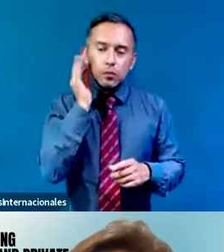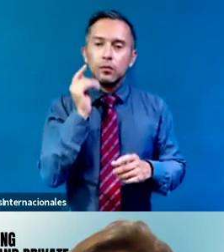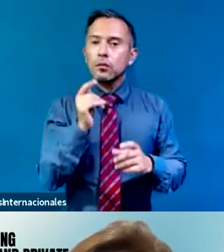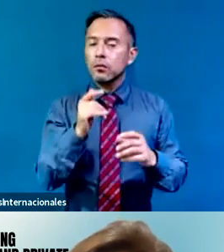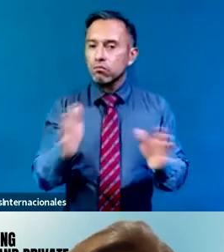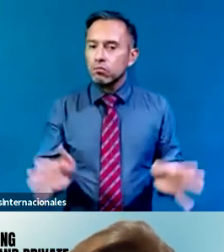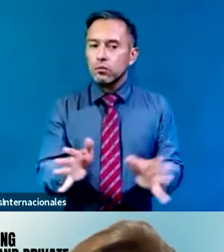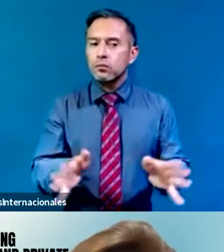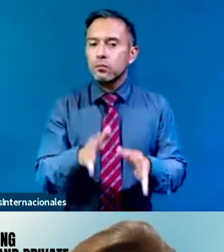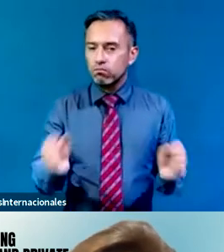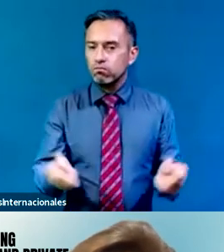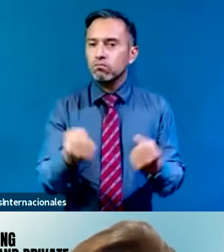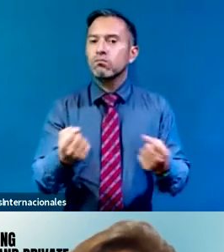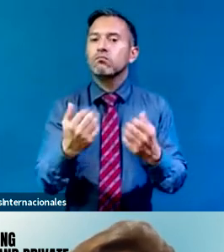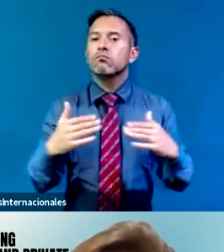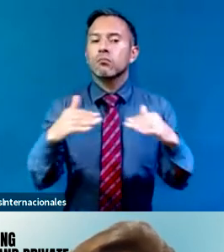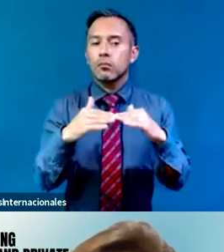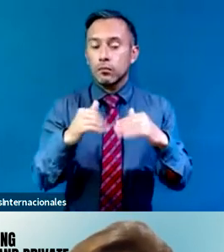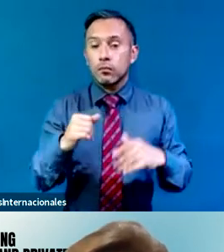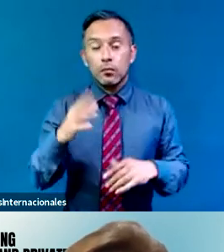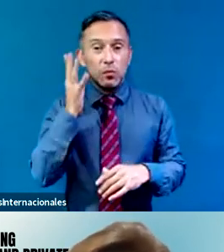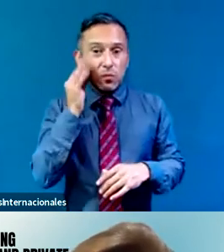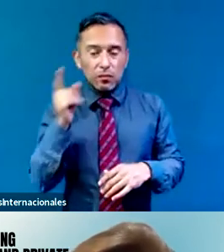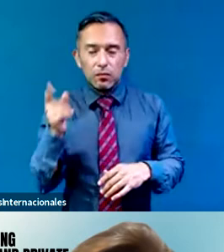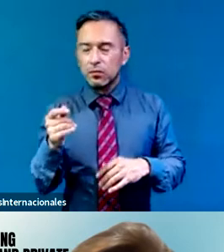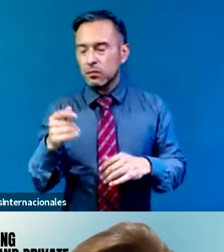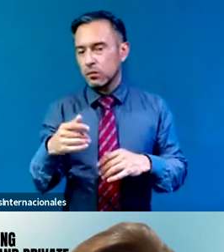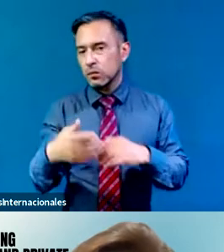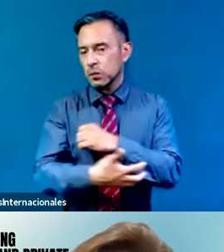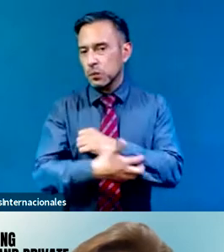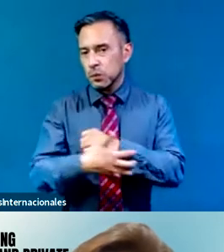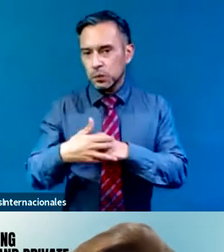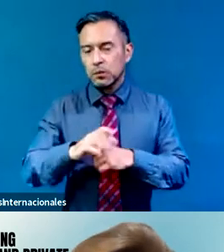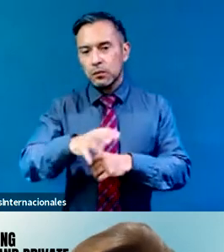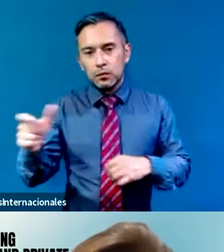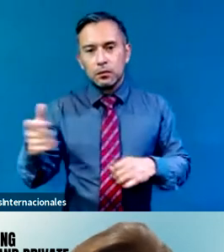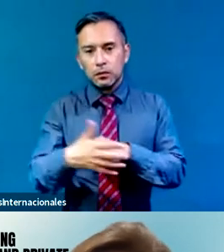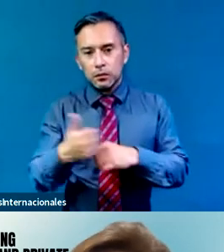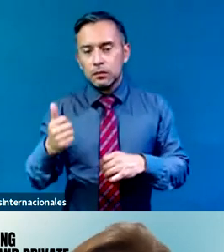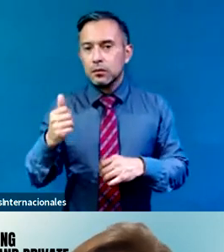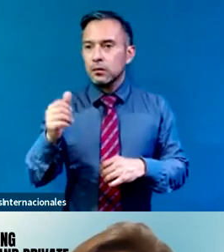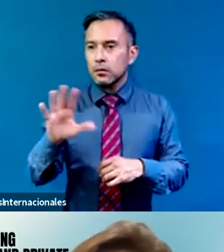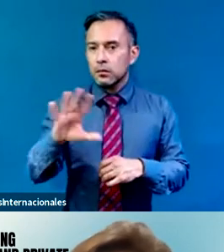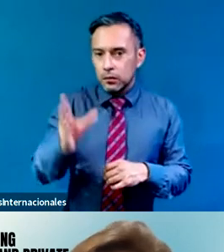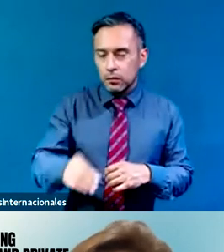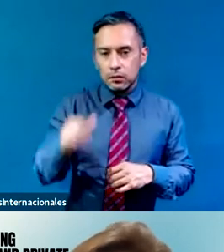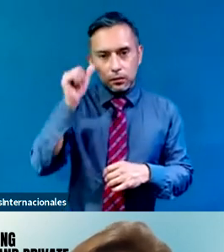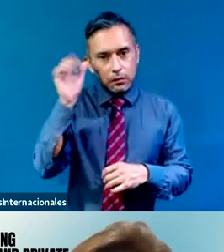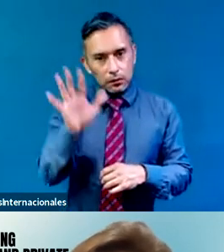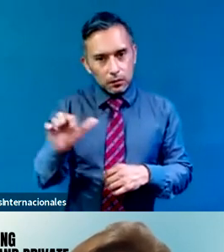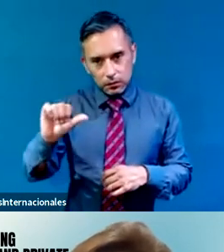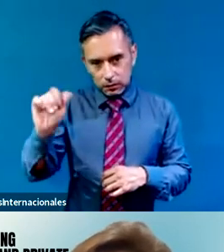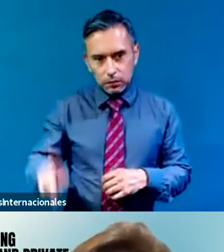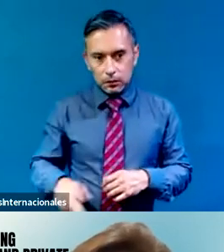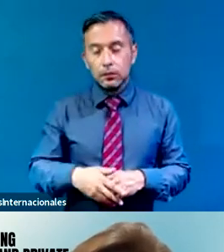businesses in the least developed countries in Africa, Asia, and the Pacific. UNCDF particularly focuses on the